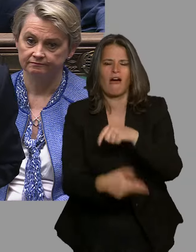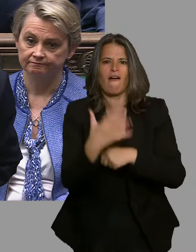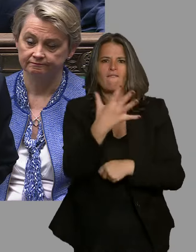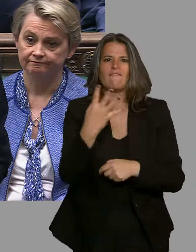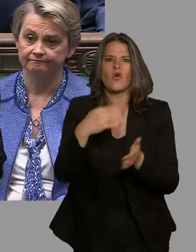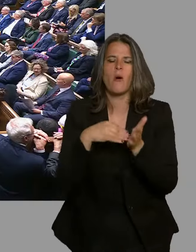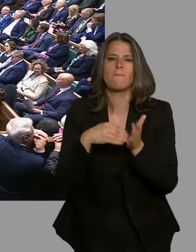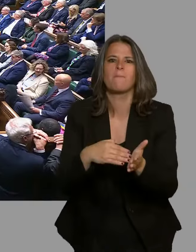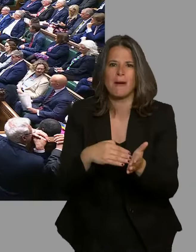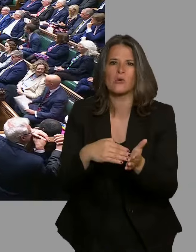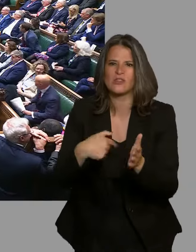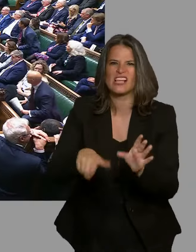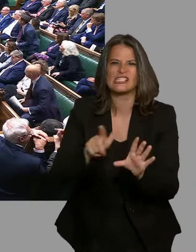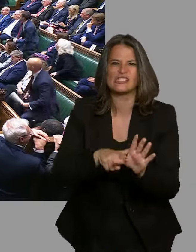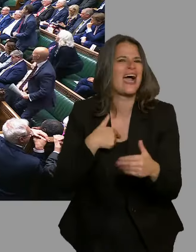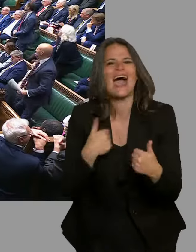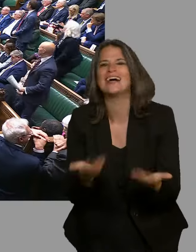better than that.